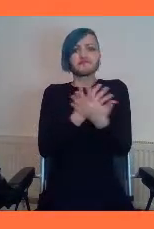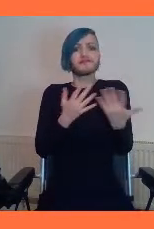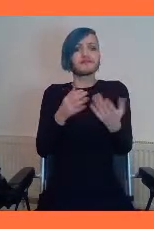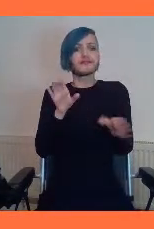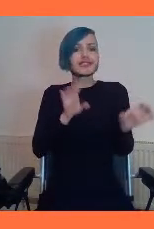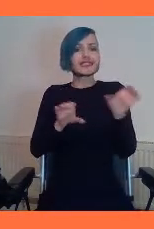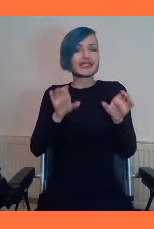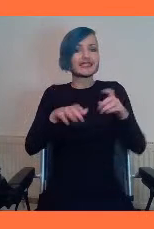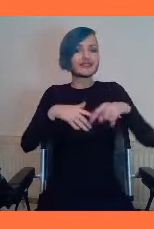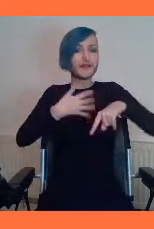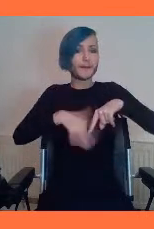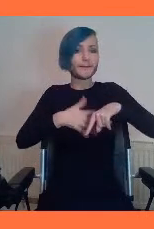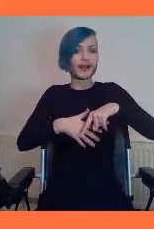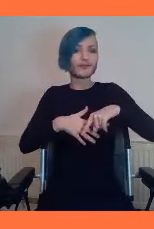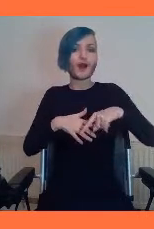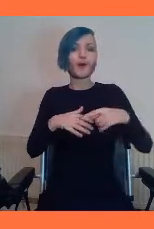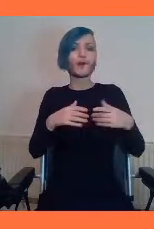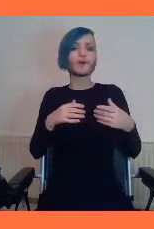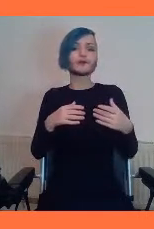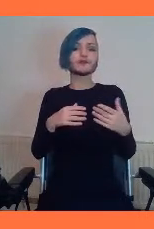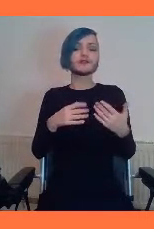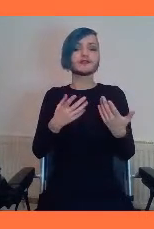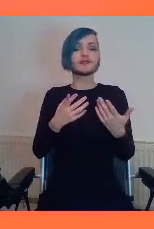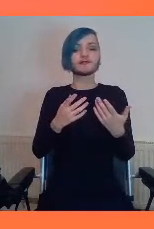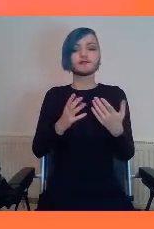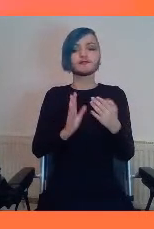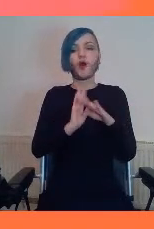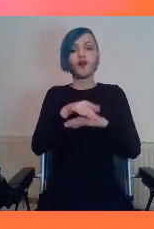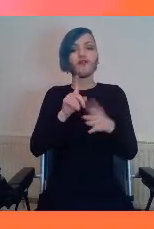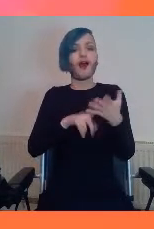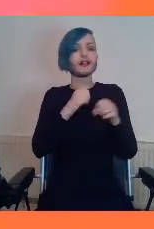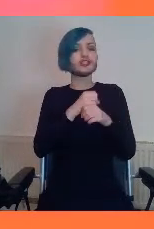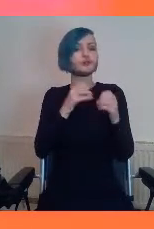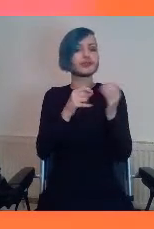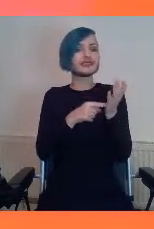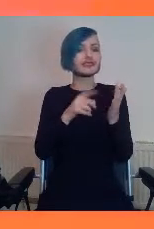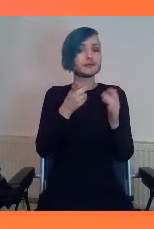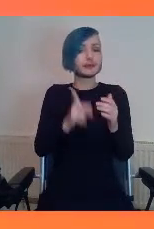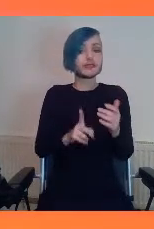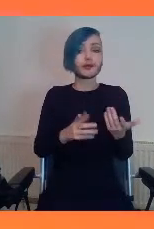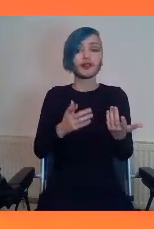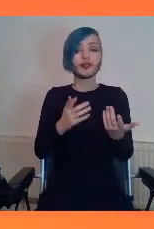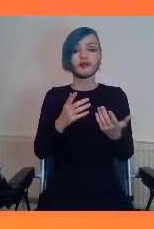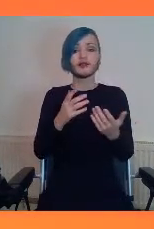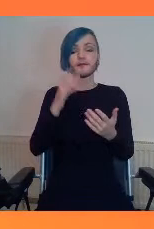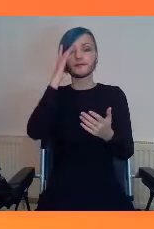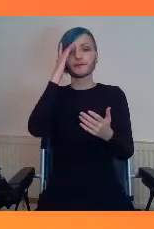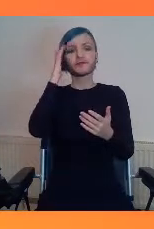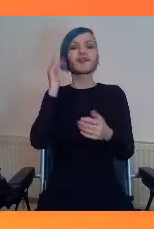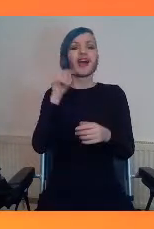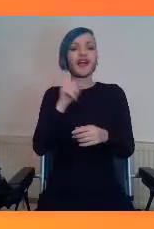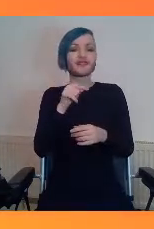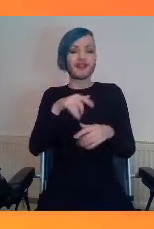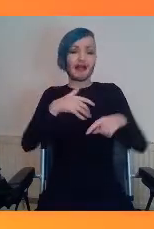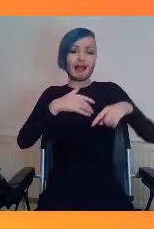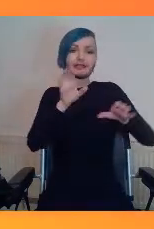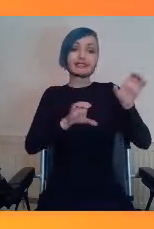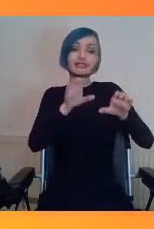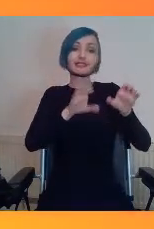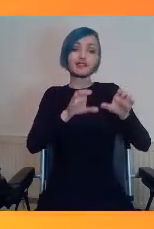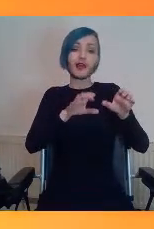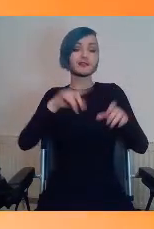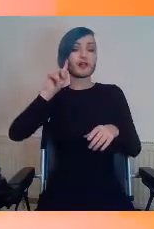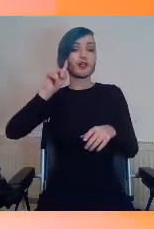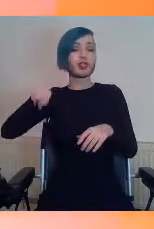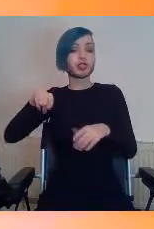background of thinking of LGBT plus people is undermined by our